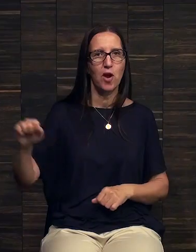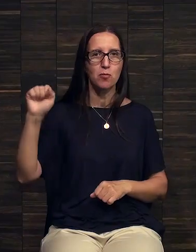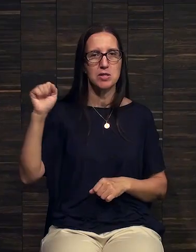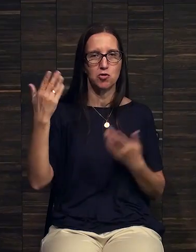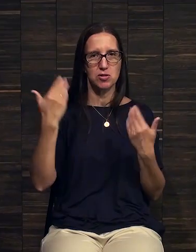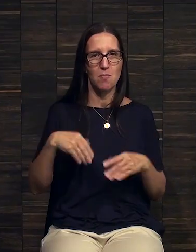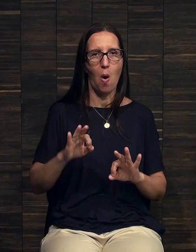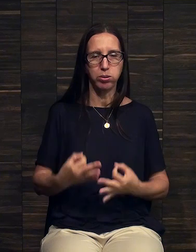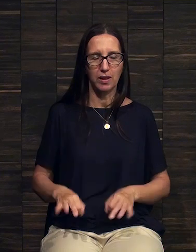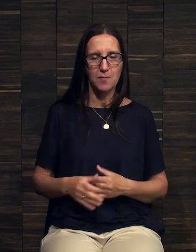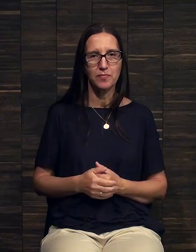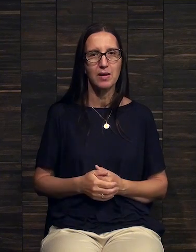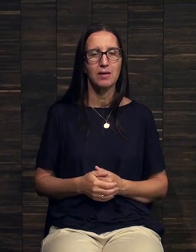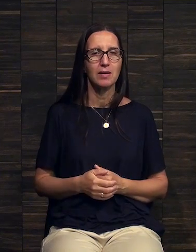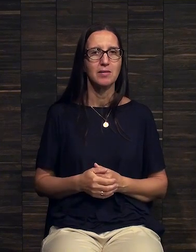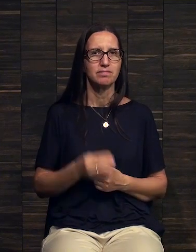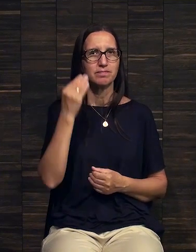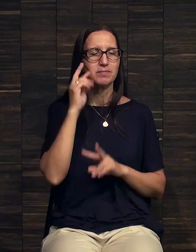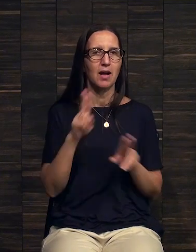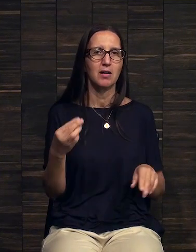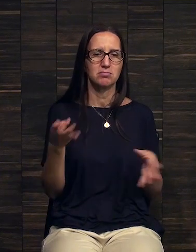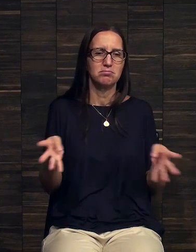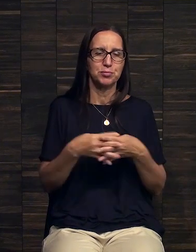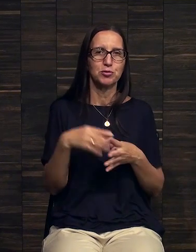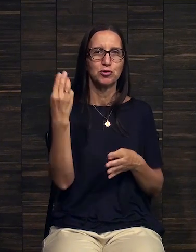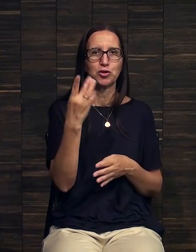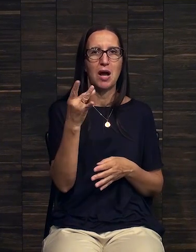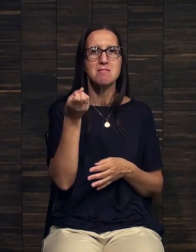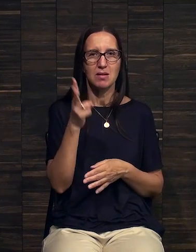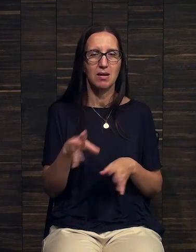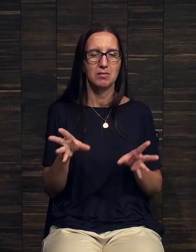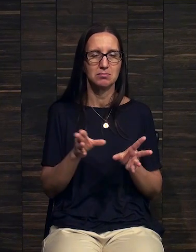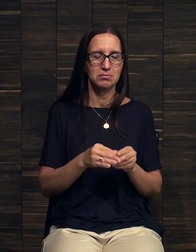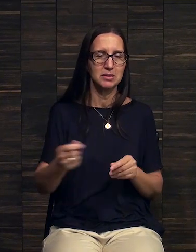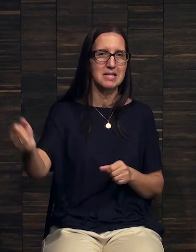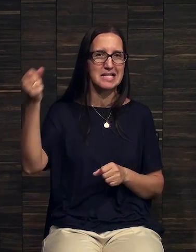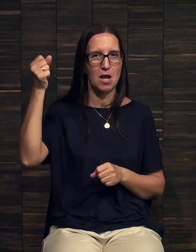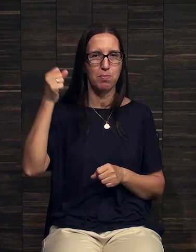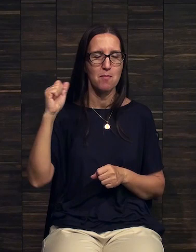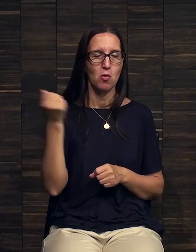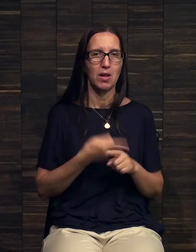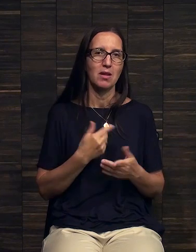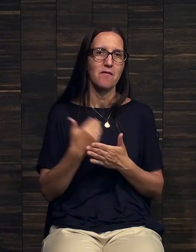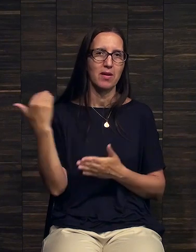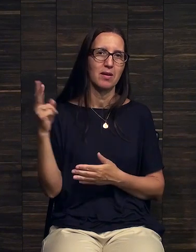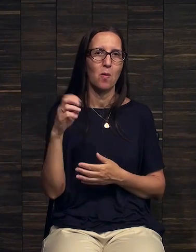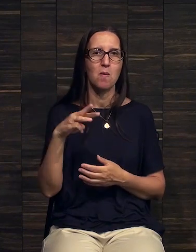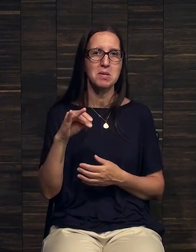Elector, evil man. So this is like Shrek and Hammer and